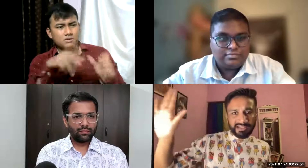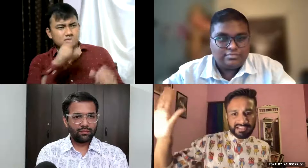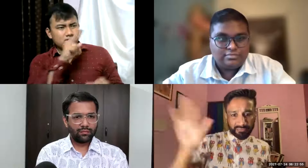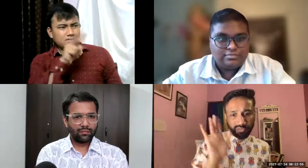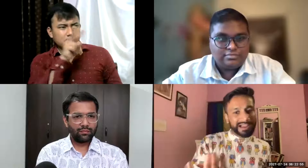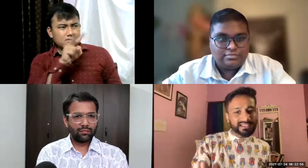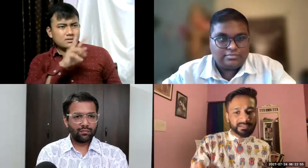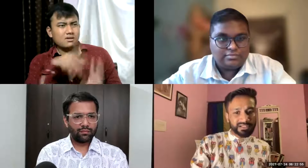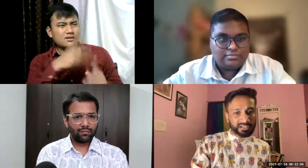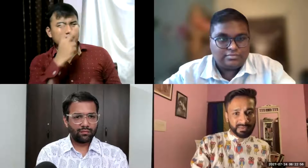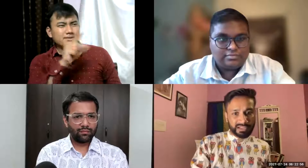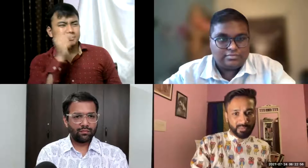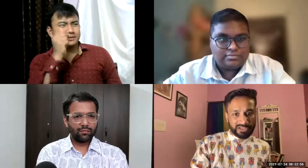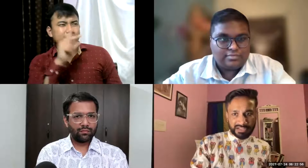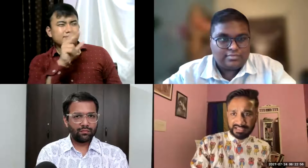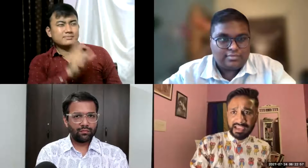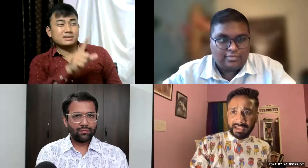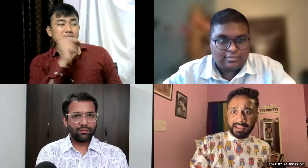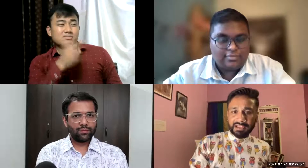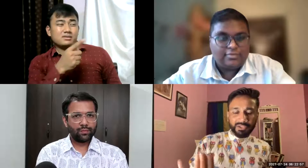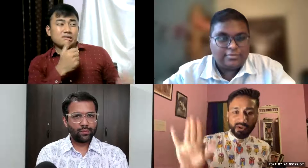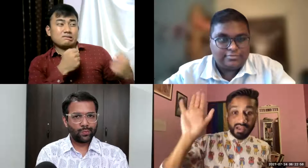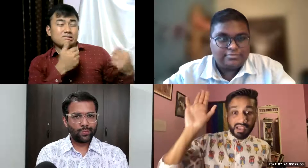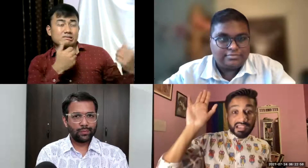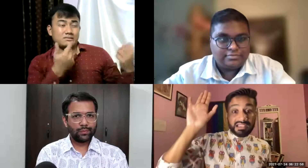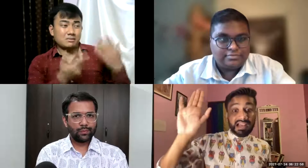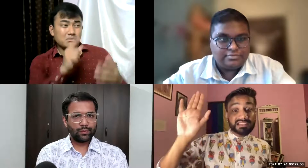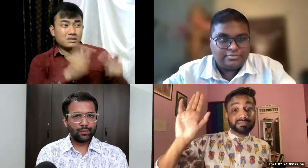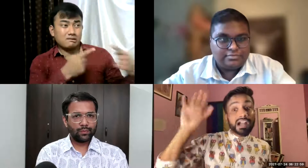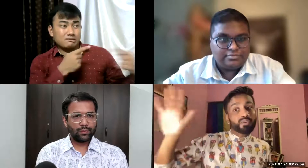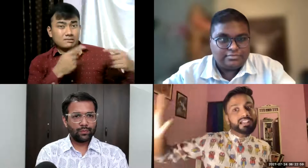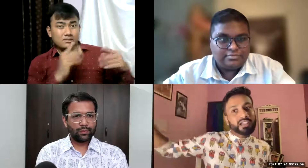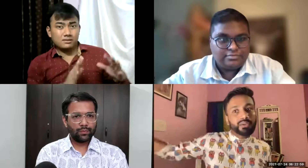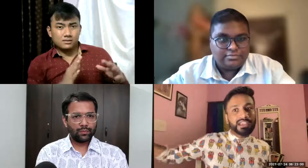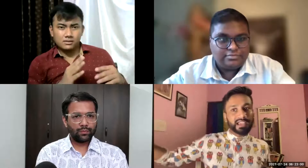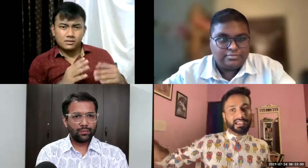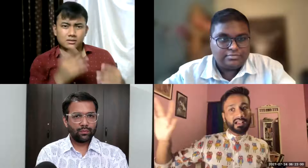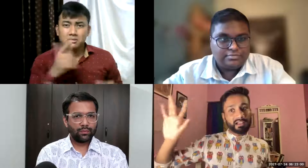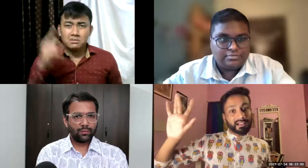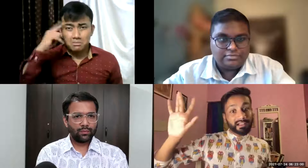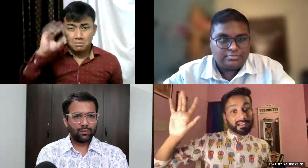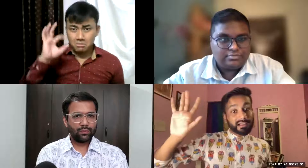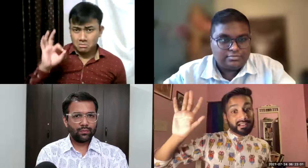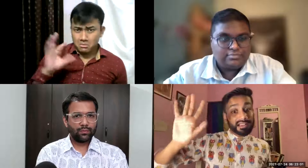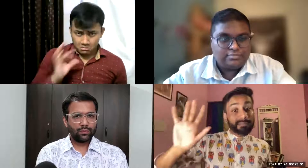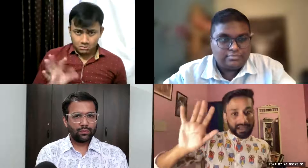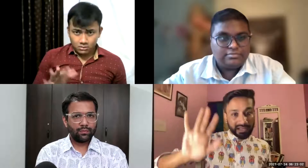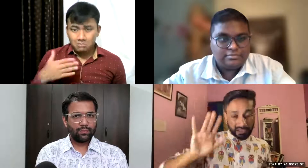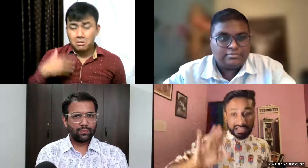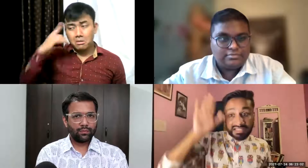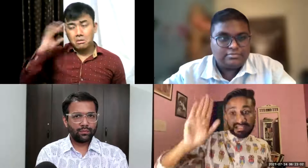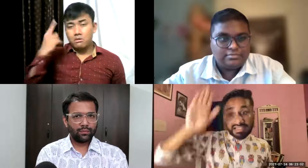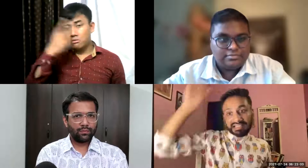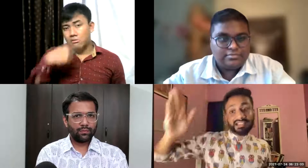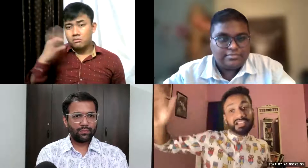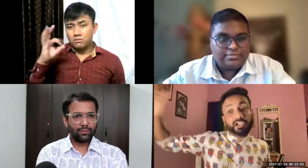you understand what violence this person speaking the question is saying, that, kya smart hona zaruri hai kya? Like,